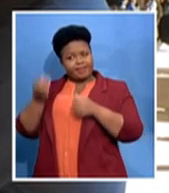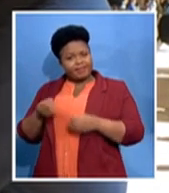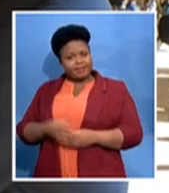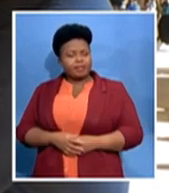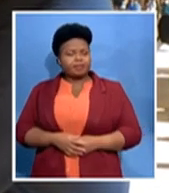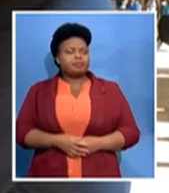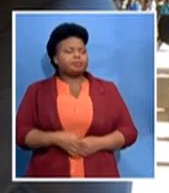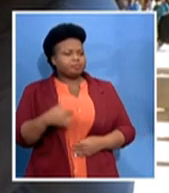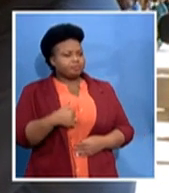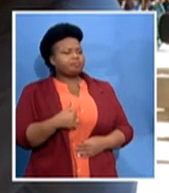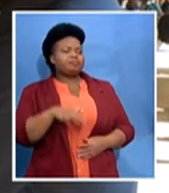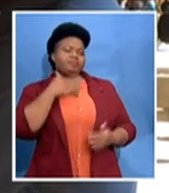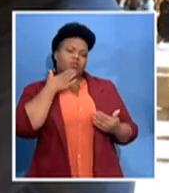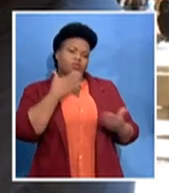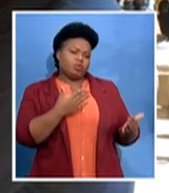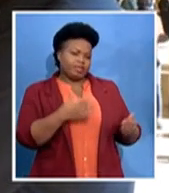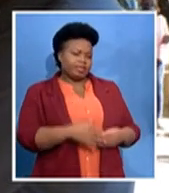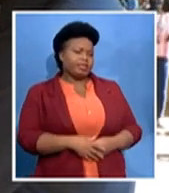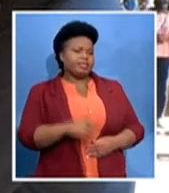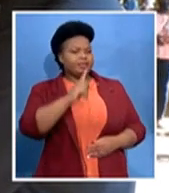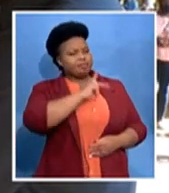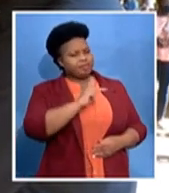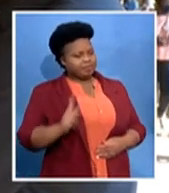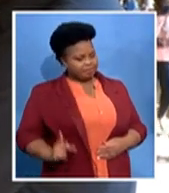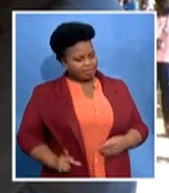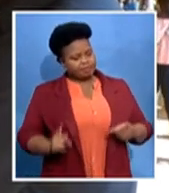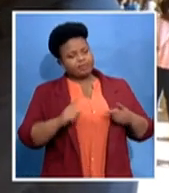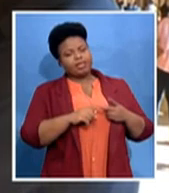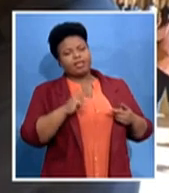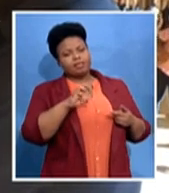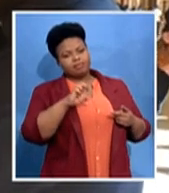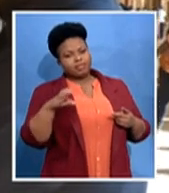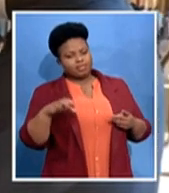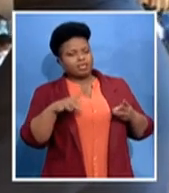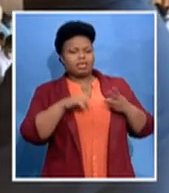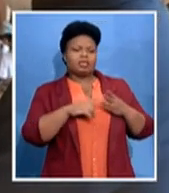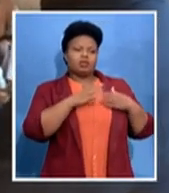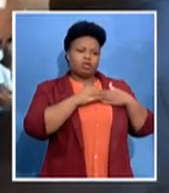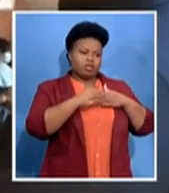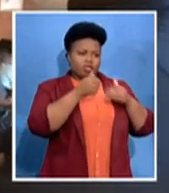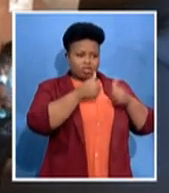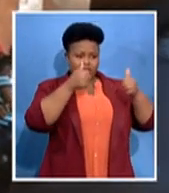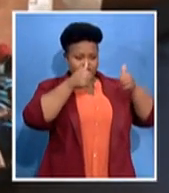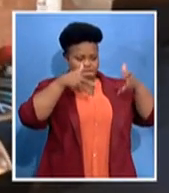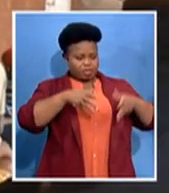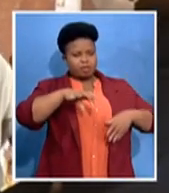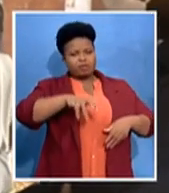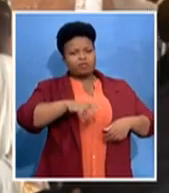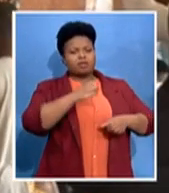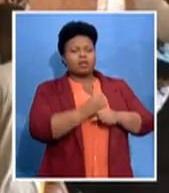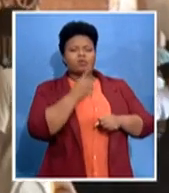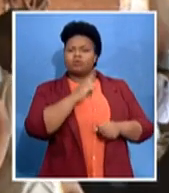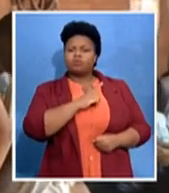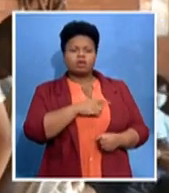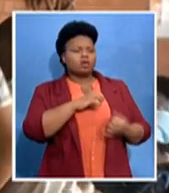the MEC, and the leadership generally in the province, because they have addressed those issues. You will remember that there